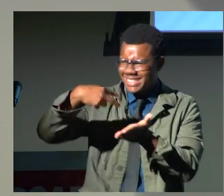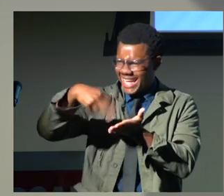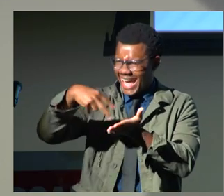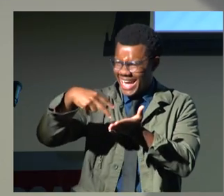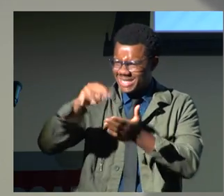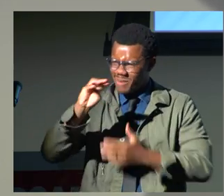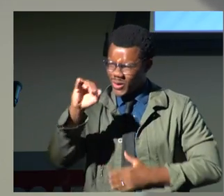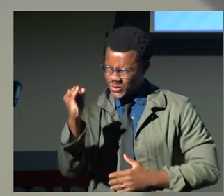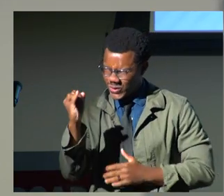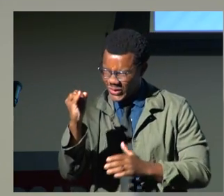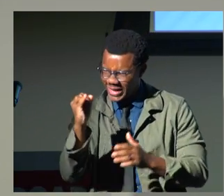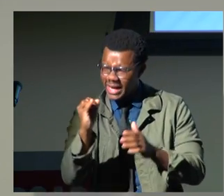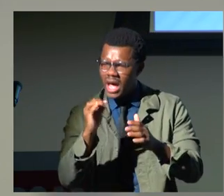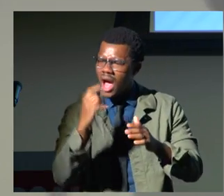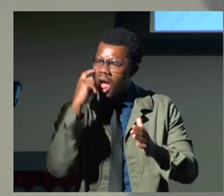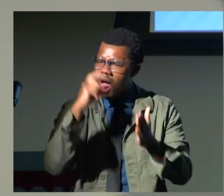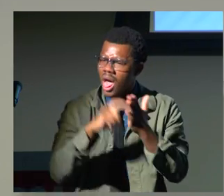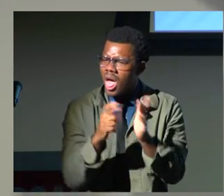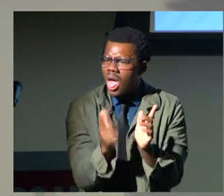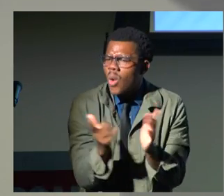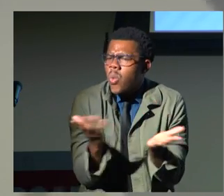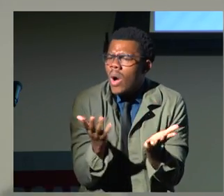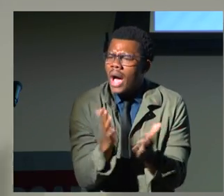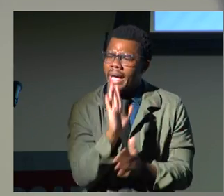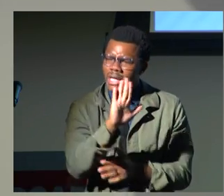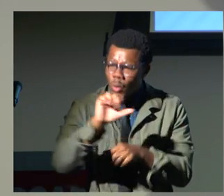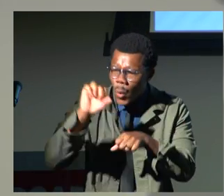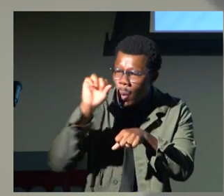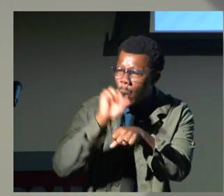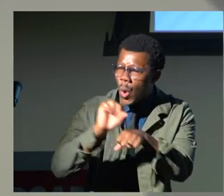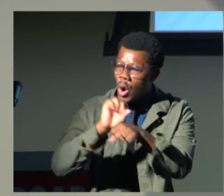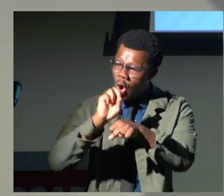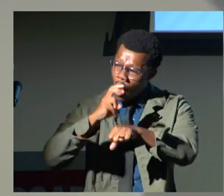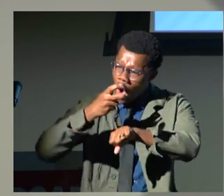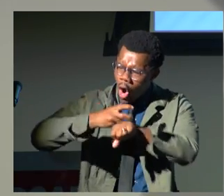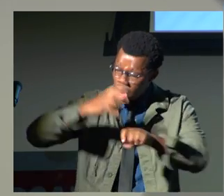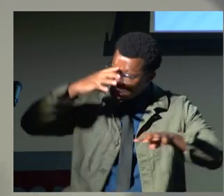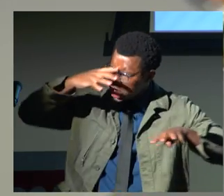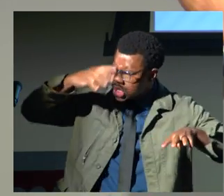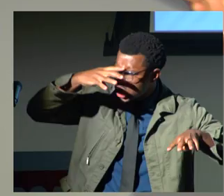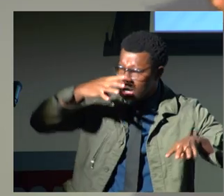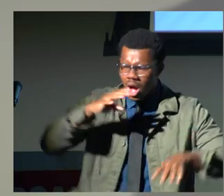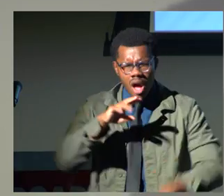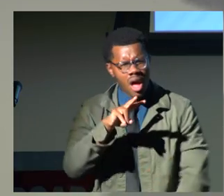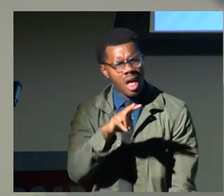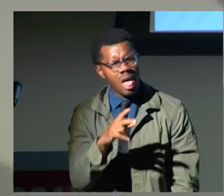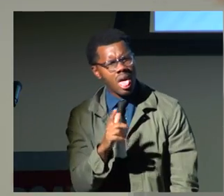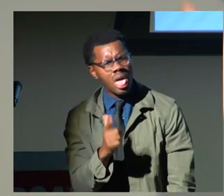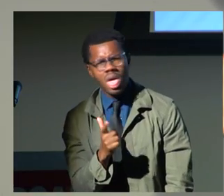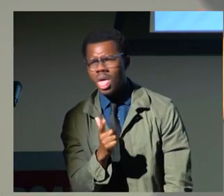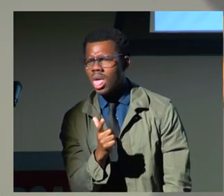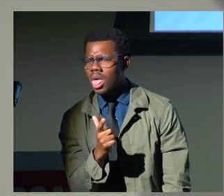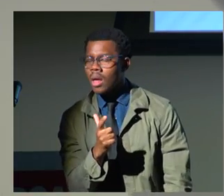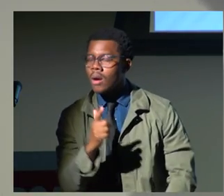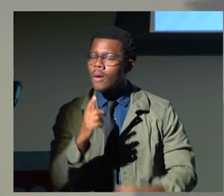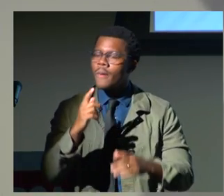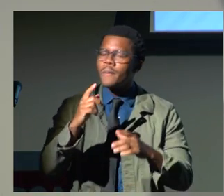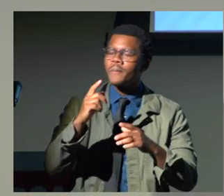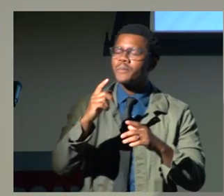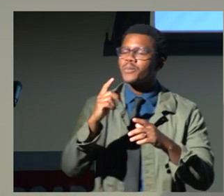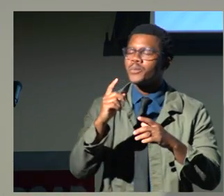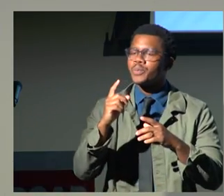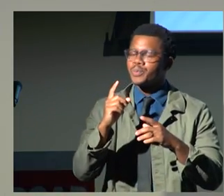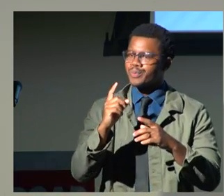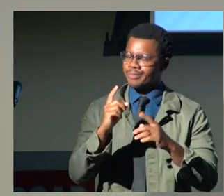work ethic. And we are moved and inspired by his work ethic. And J.D. Salvo, big deal artist, really one